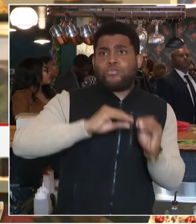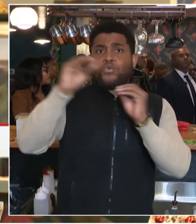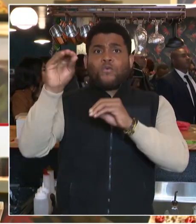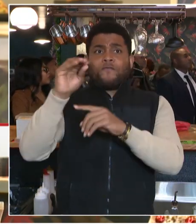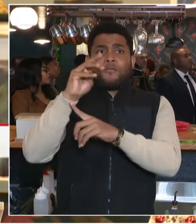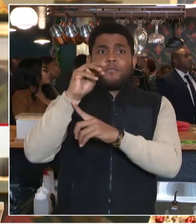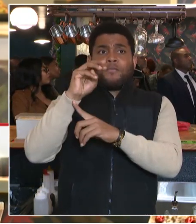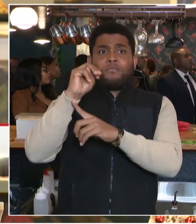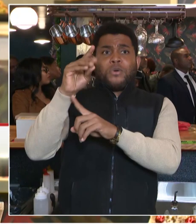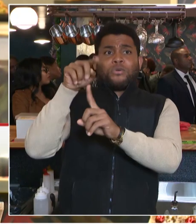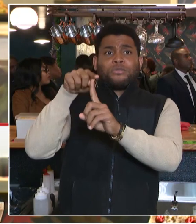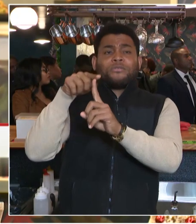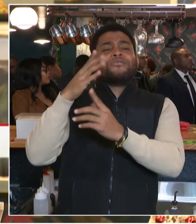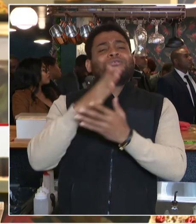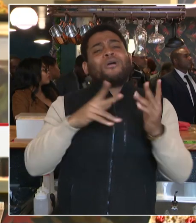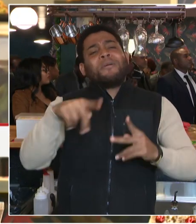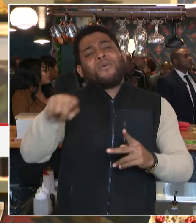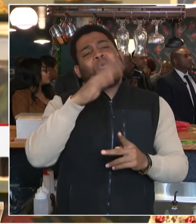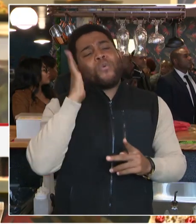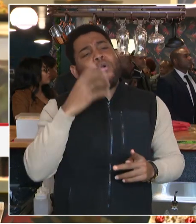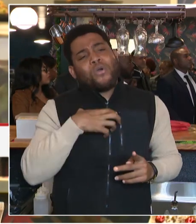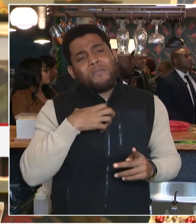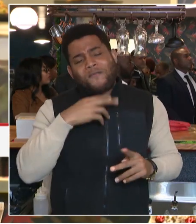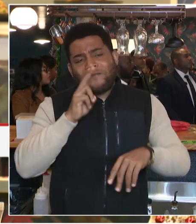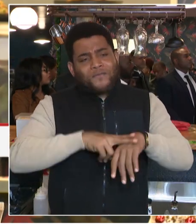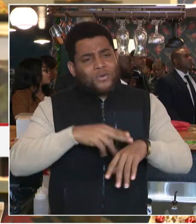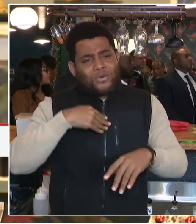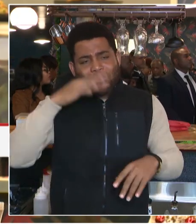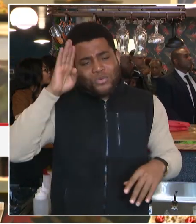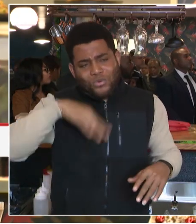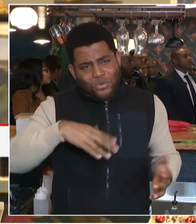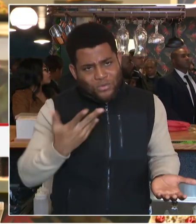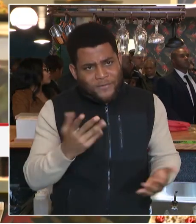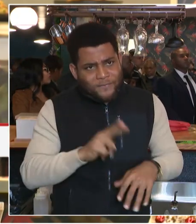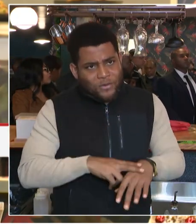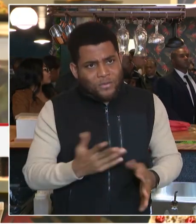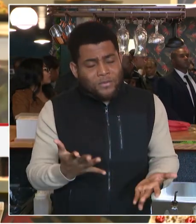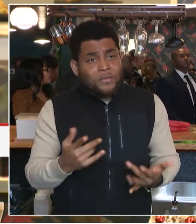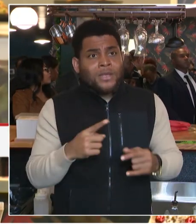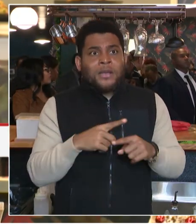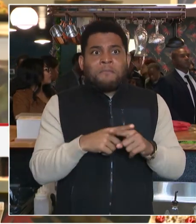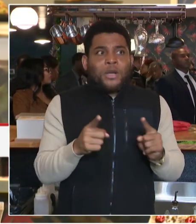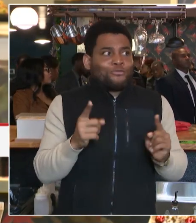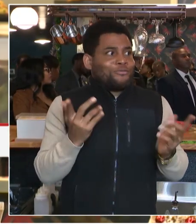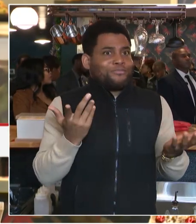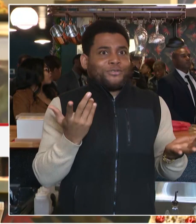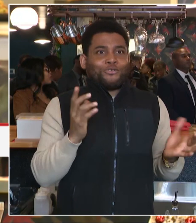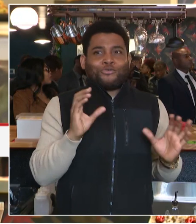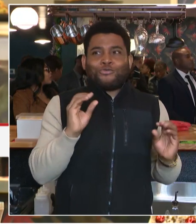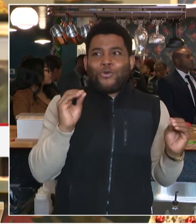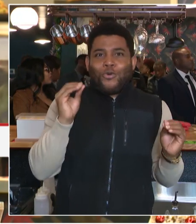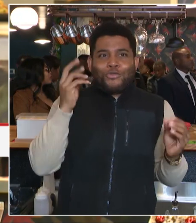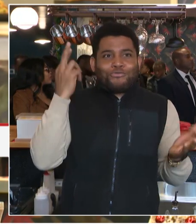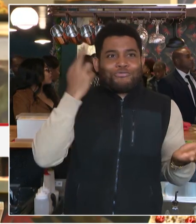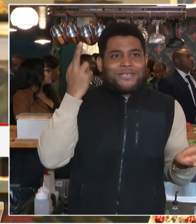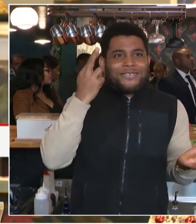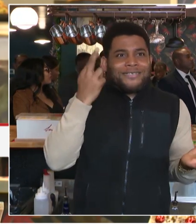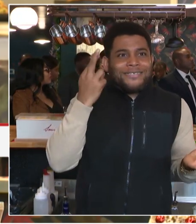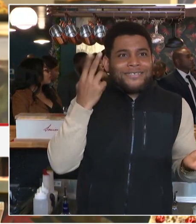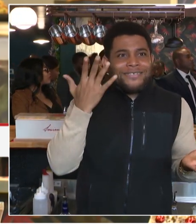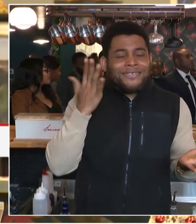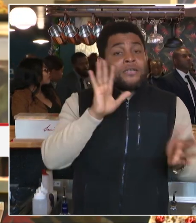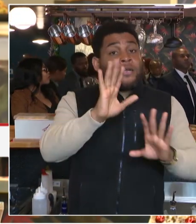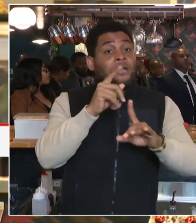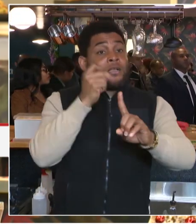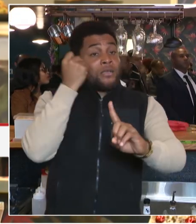about it. But that gives them no reason, and they should be very careful